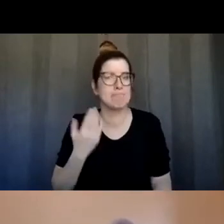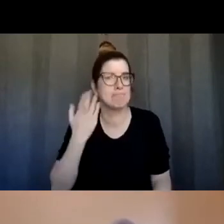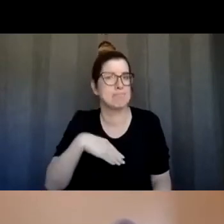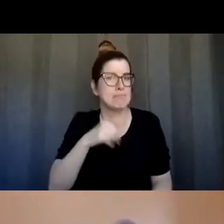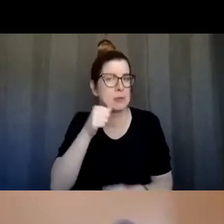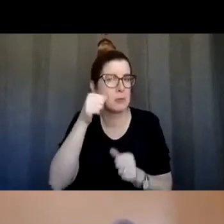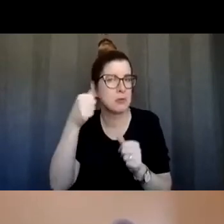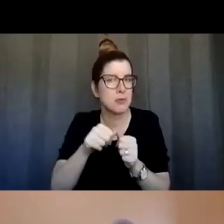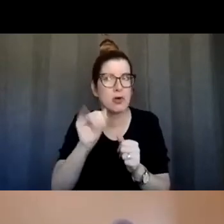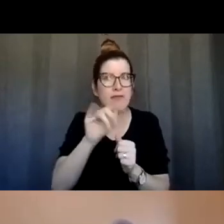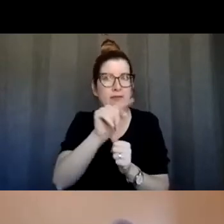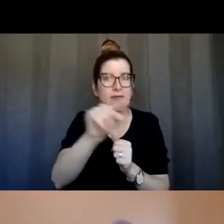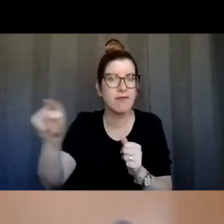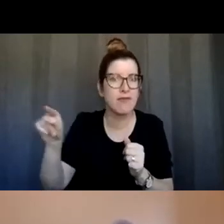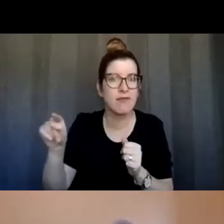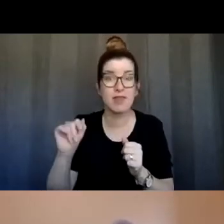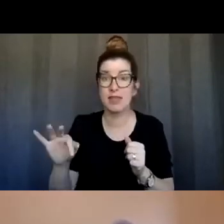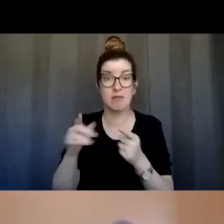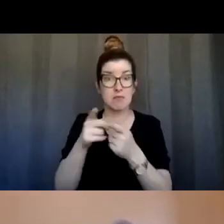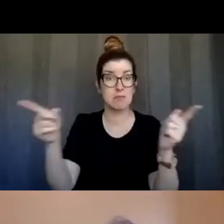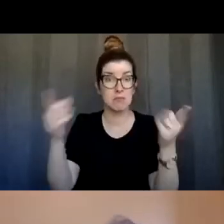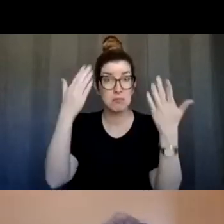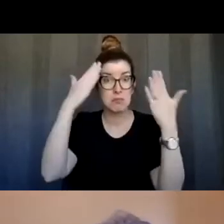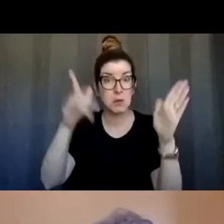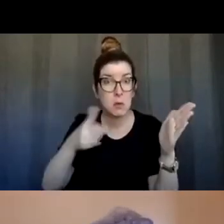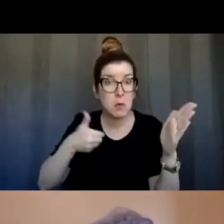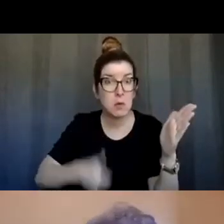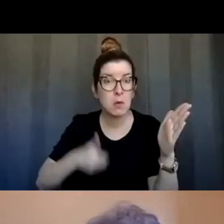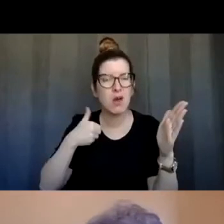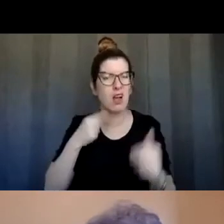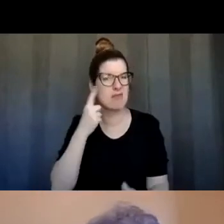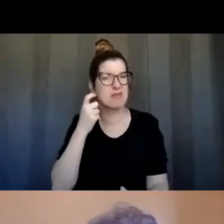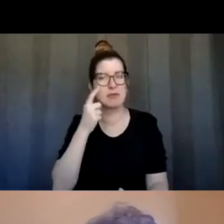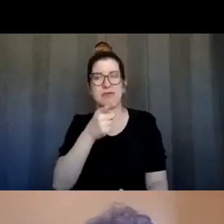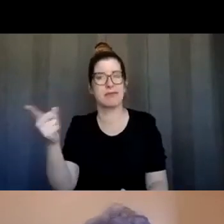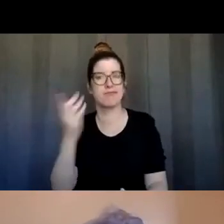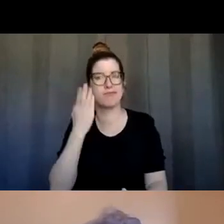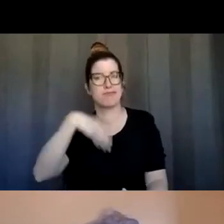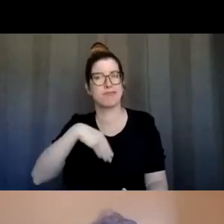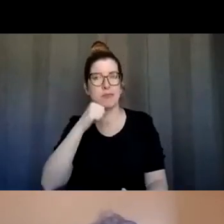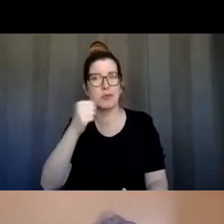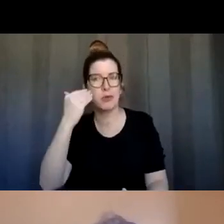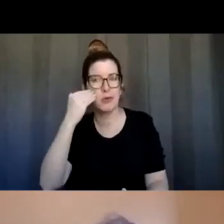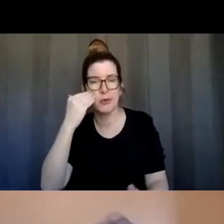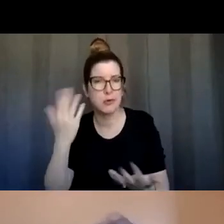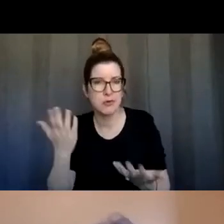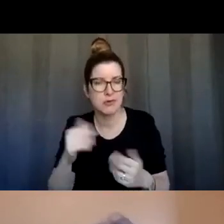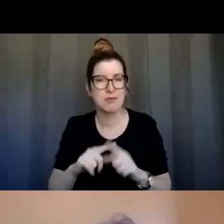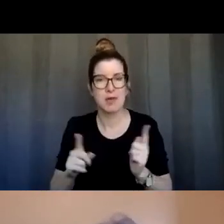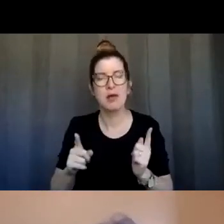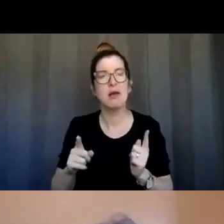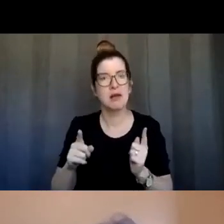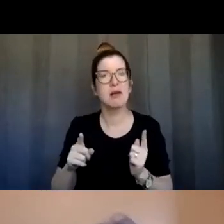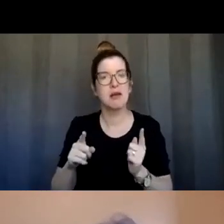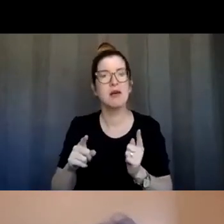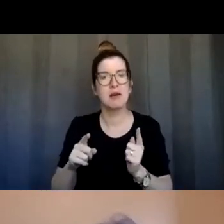recognizing me. If you didn't already know me, then I don't think you would recognize me, you know. But I was recognized